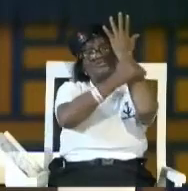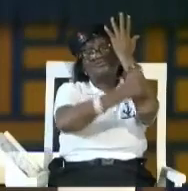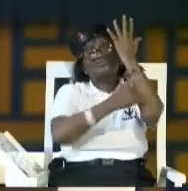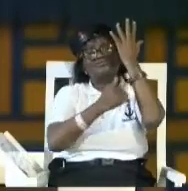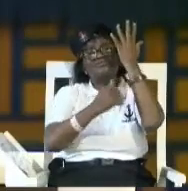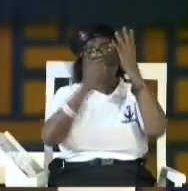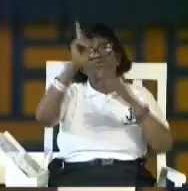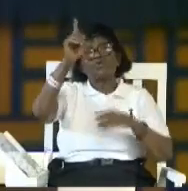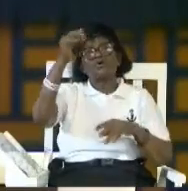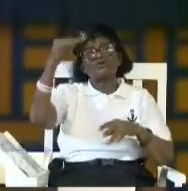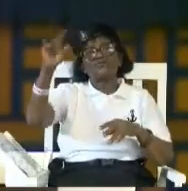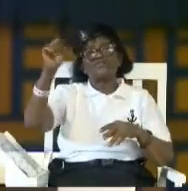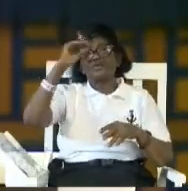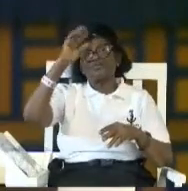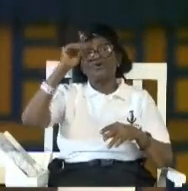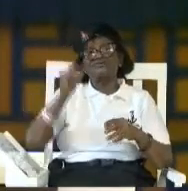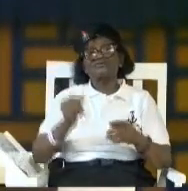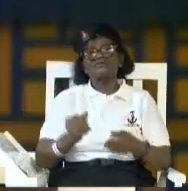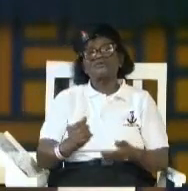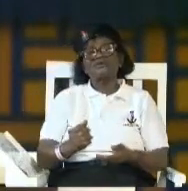one of the boys got up